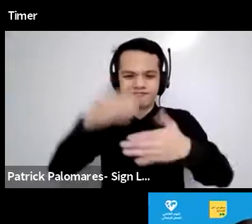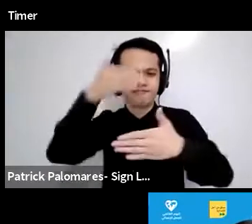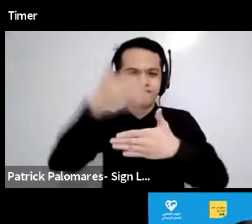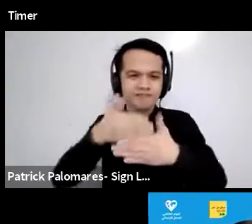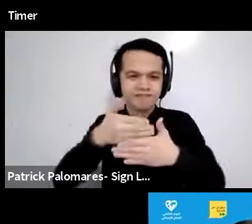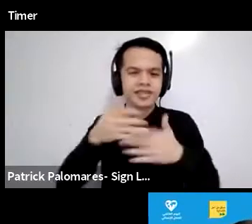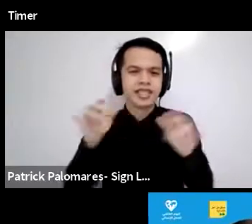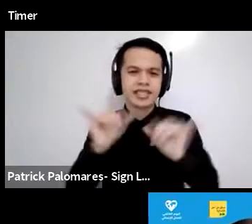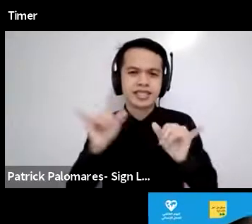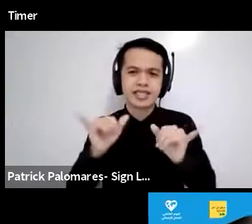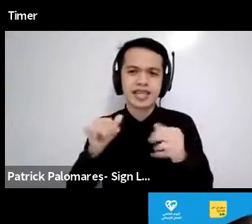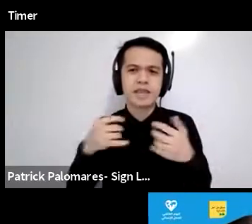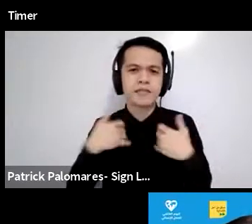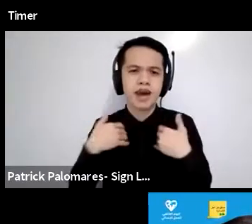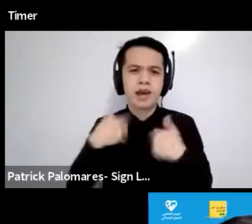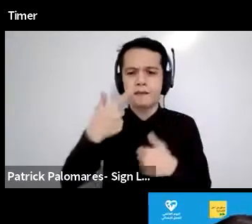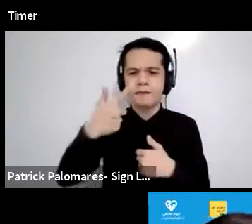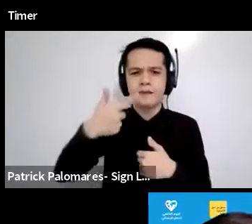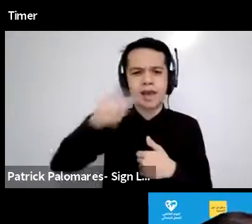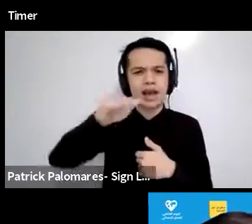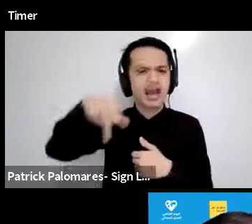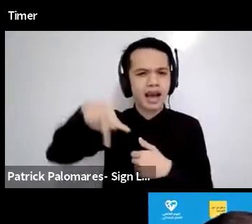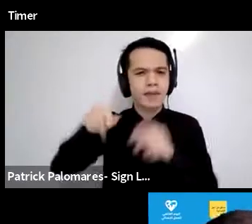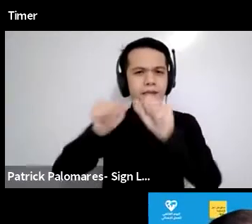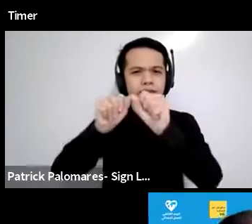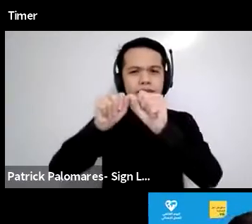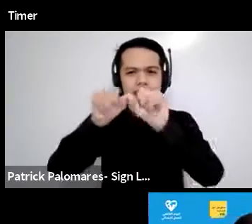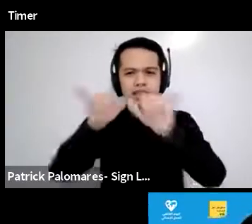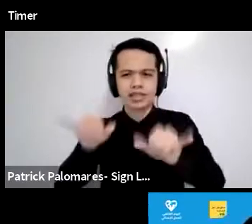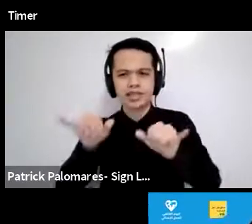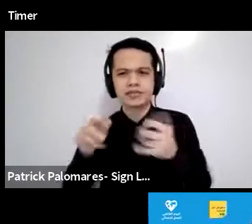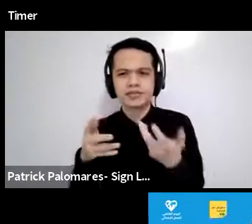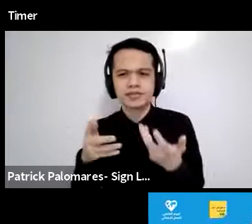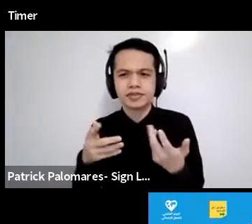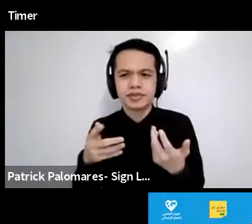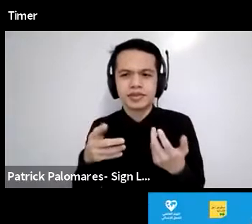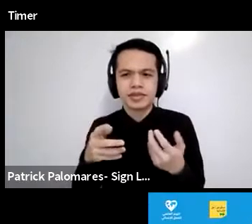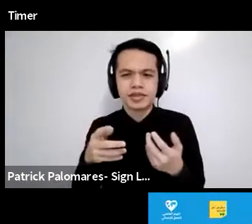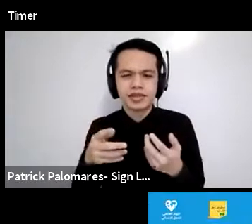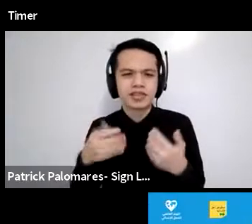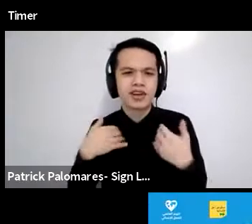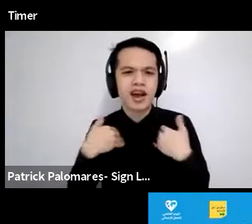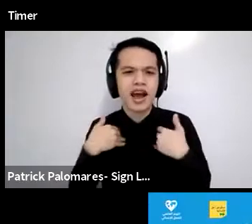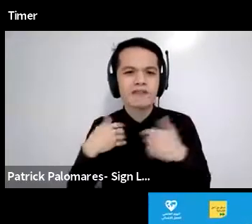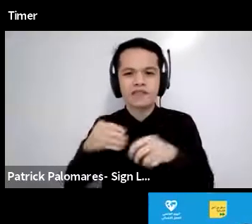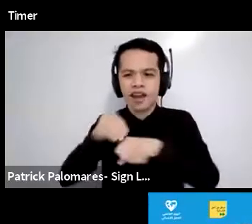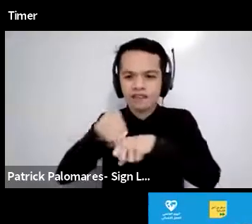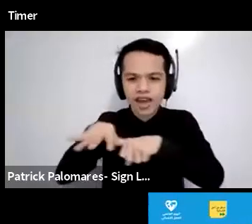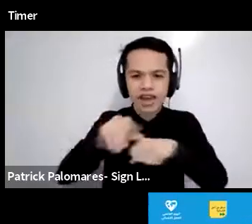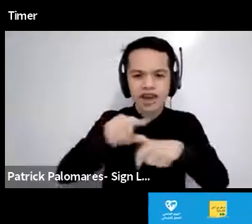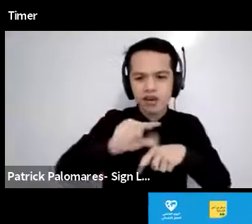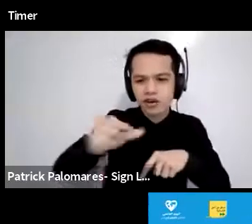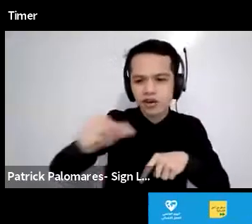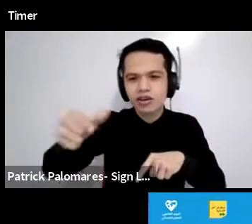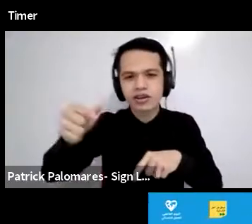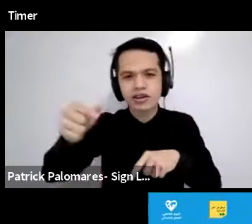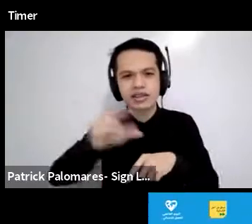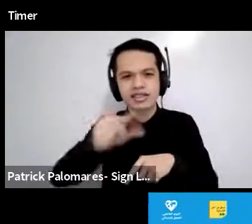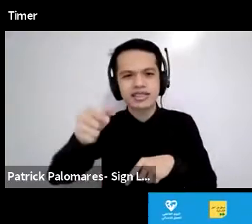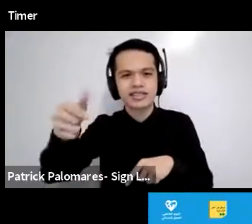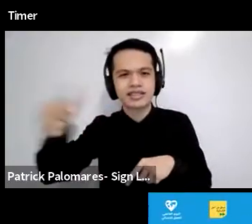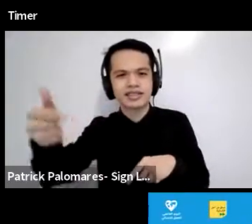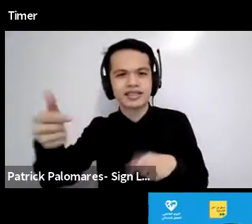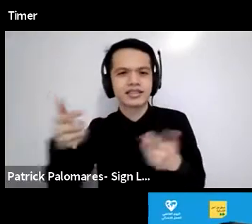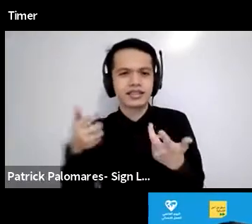time, it exposed gaps in our systems. So we also see a domino effect of health, social, and economic